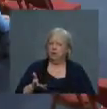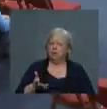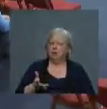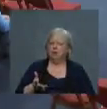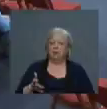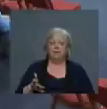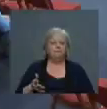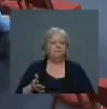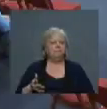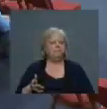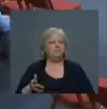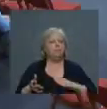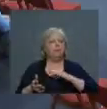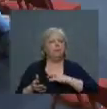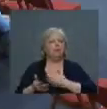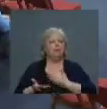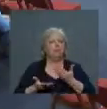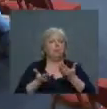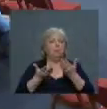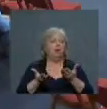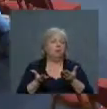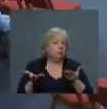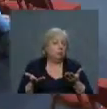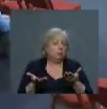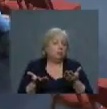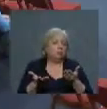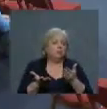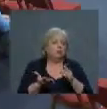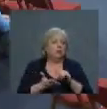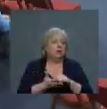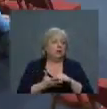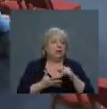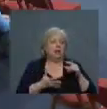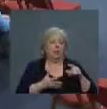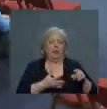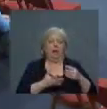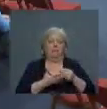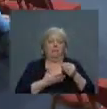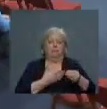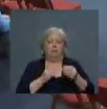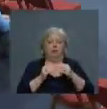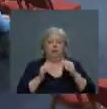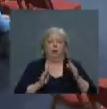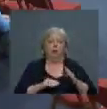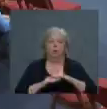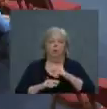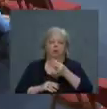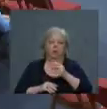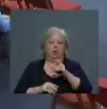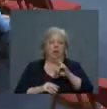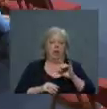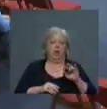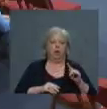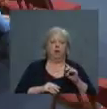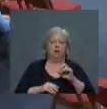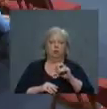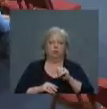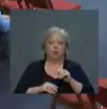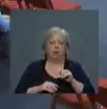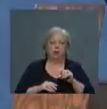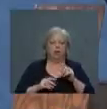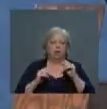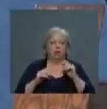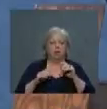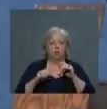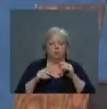And if our proposal is they have purchased the home on Herrick, immediately